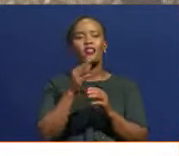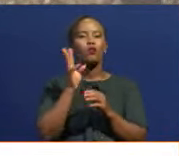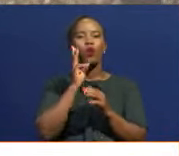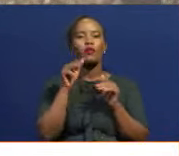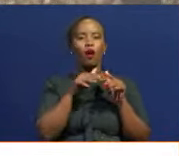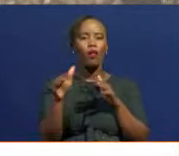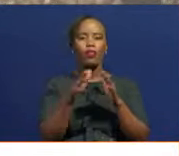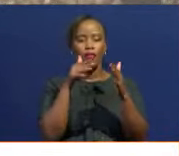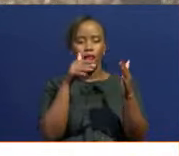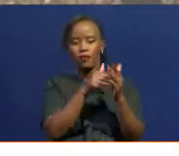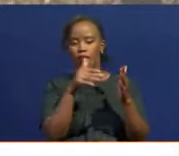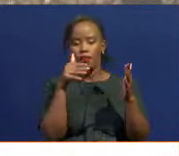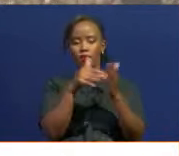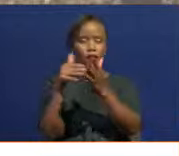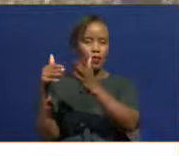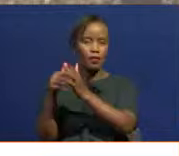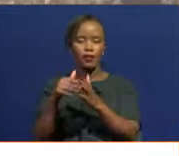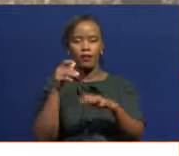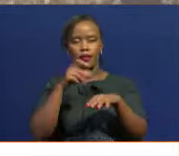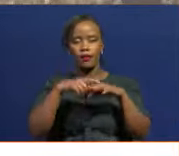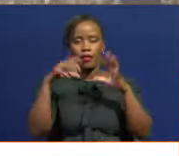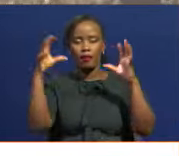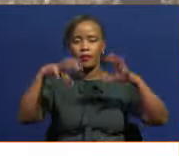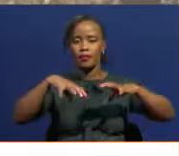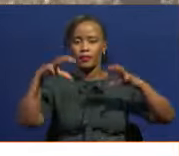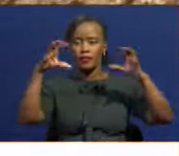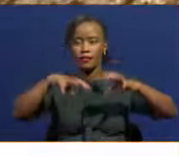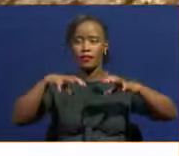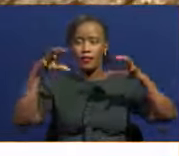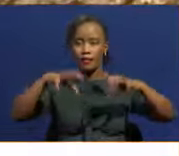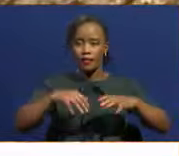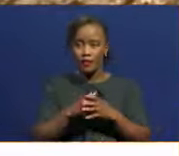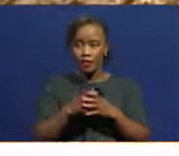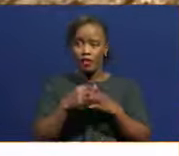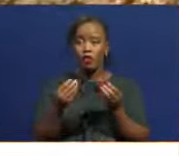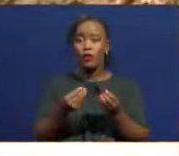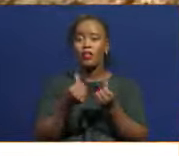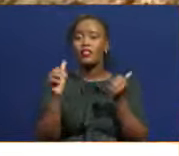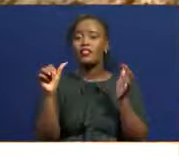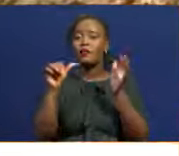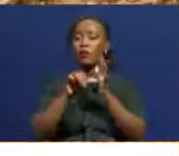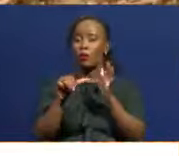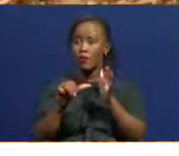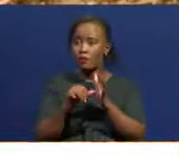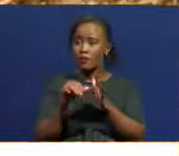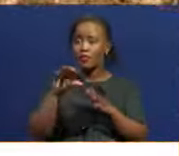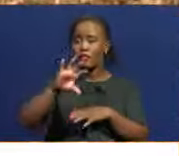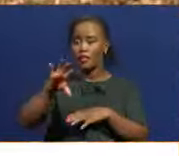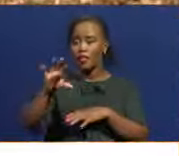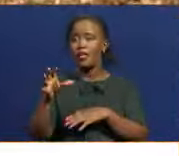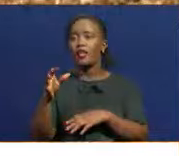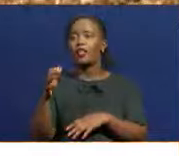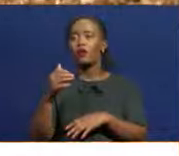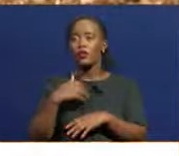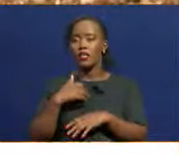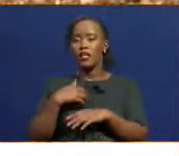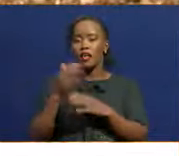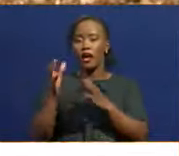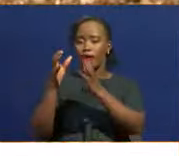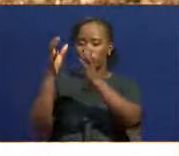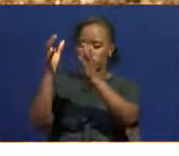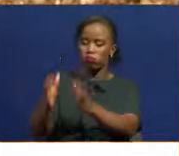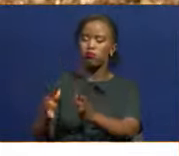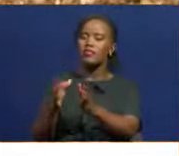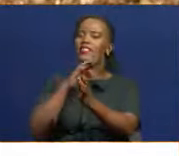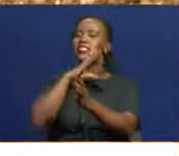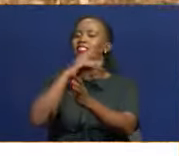the rainy season. In a bid to address the problem of littering, the county has strategically placed garbage bins in the